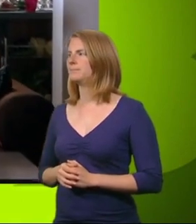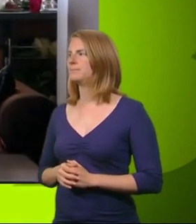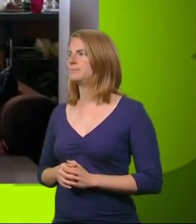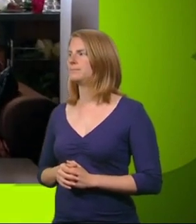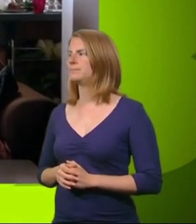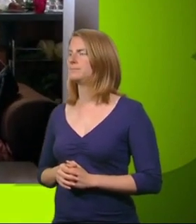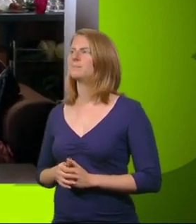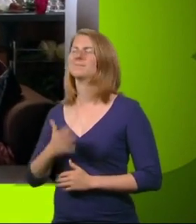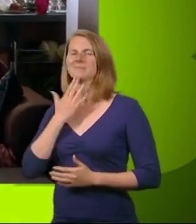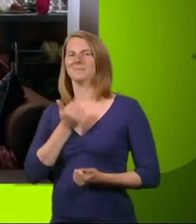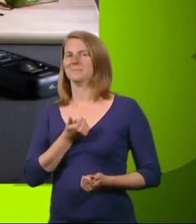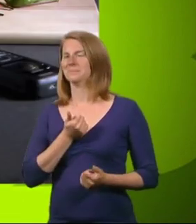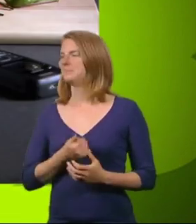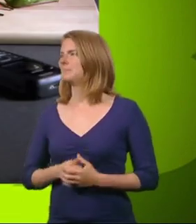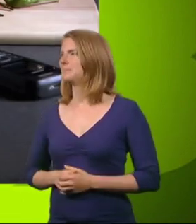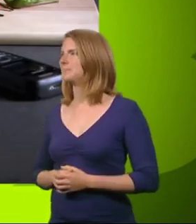Mm-hmm. Thank you.